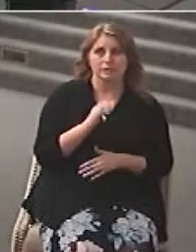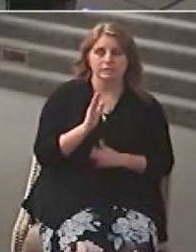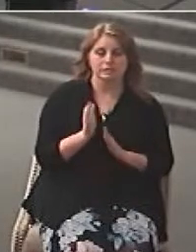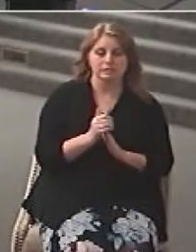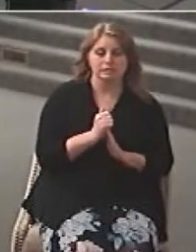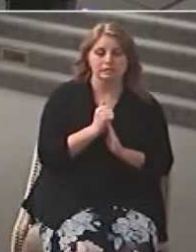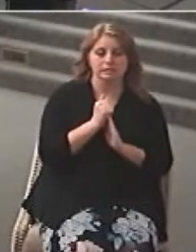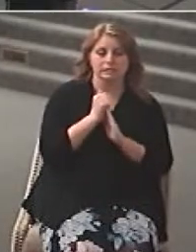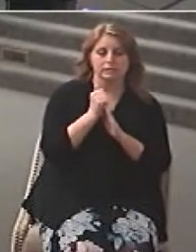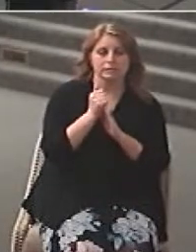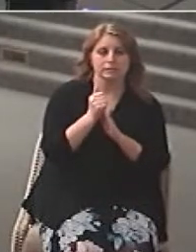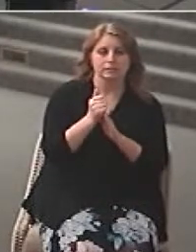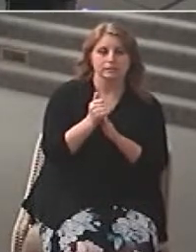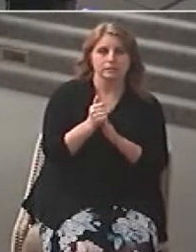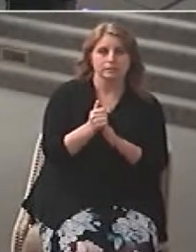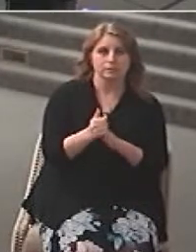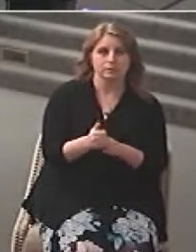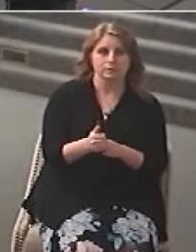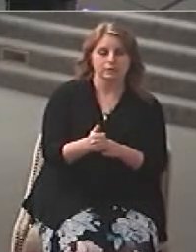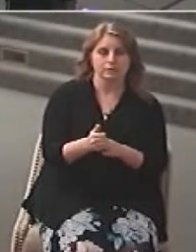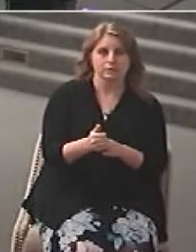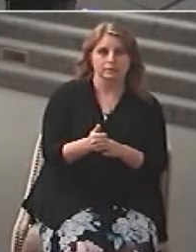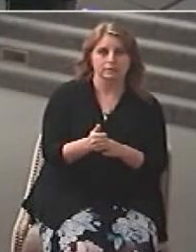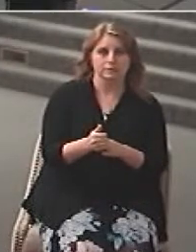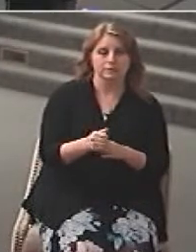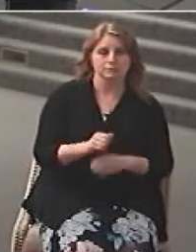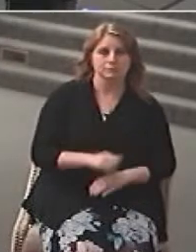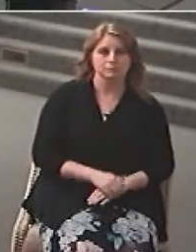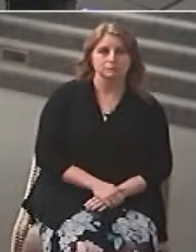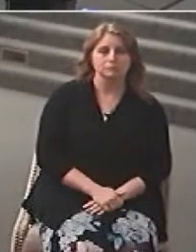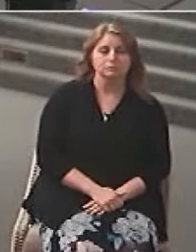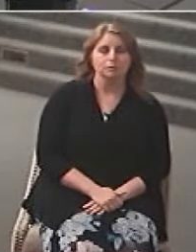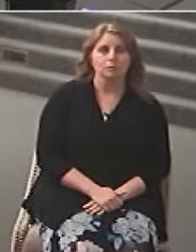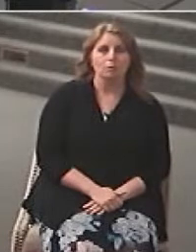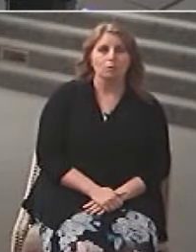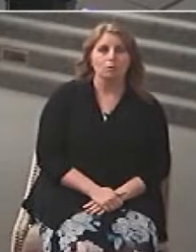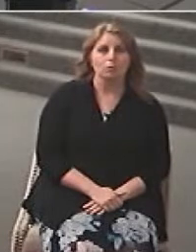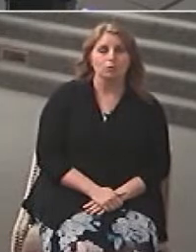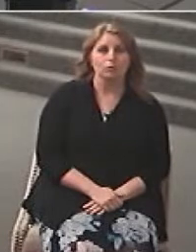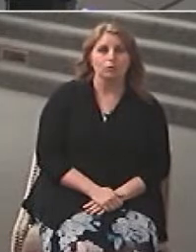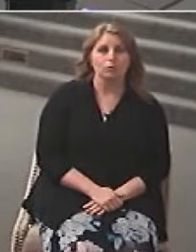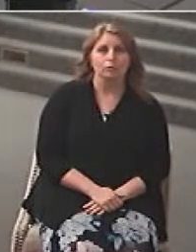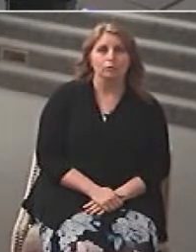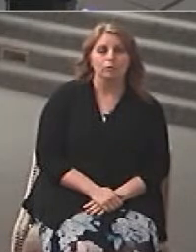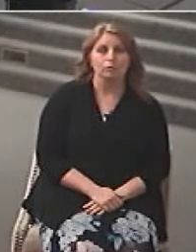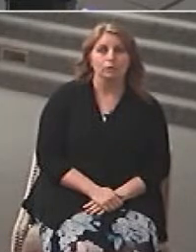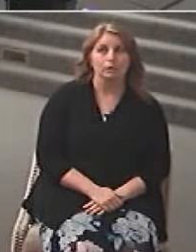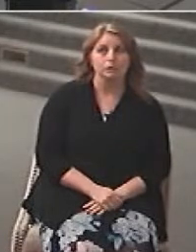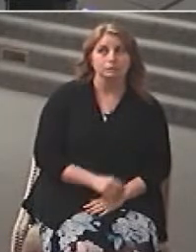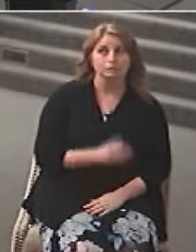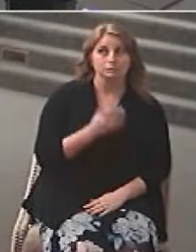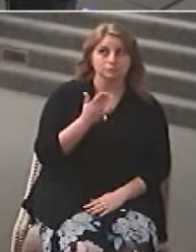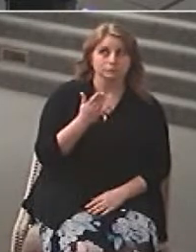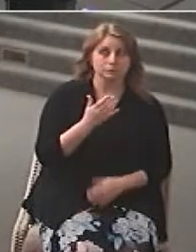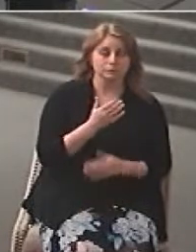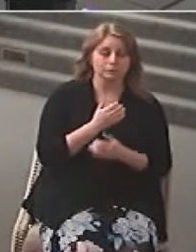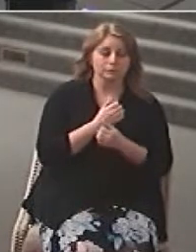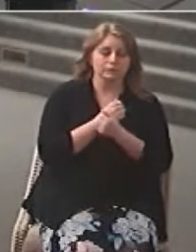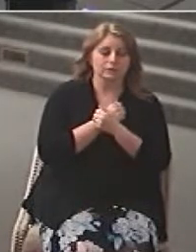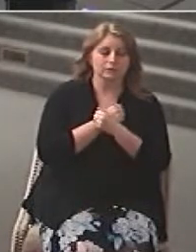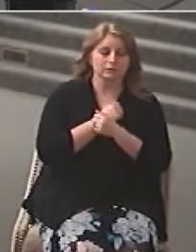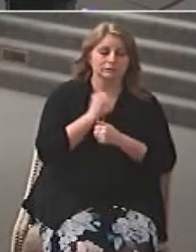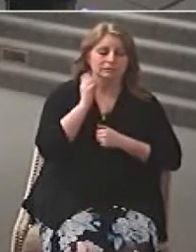Savior is leading the way. Of his love I